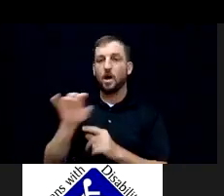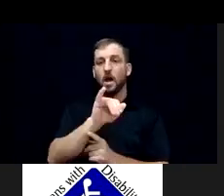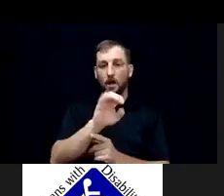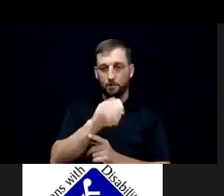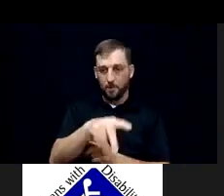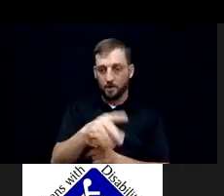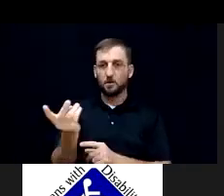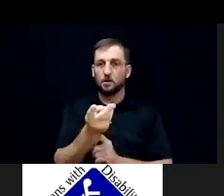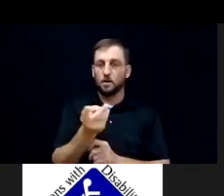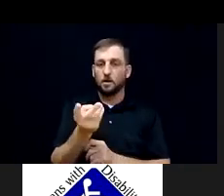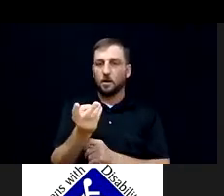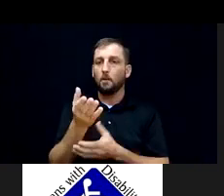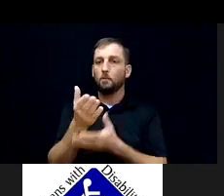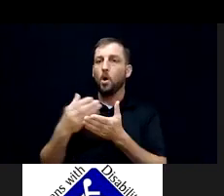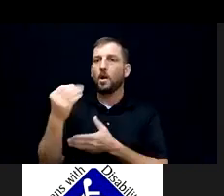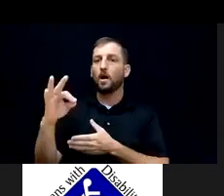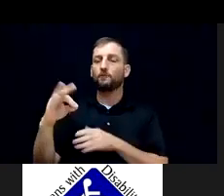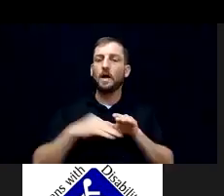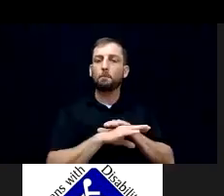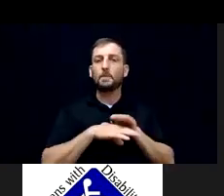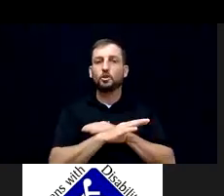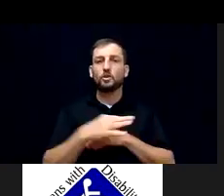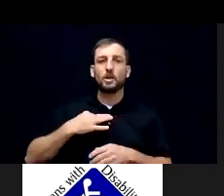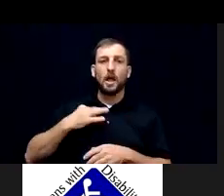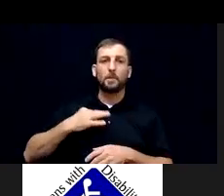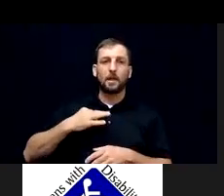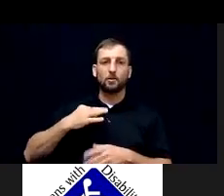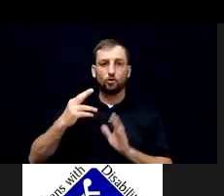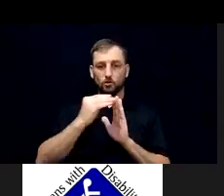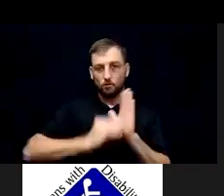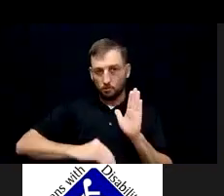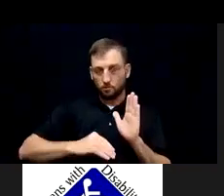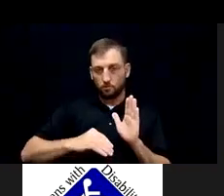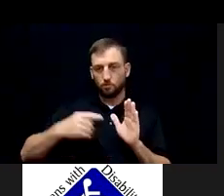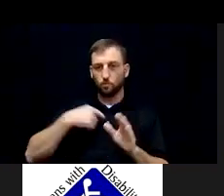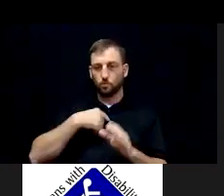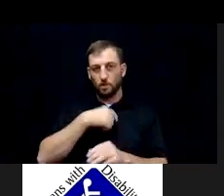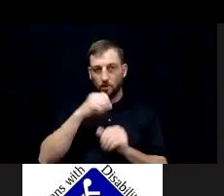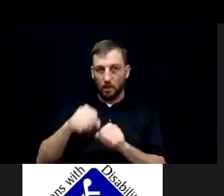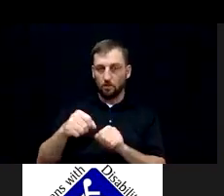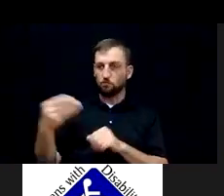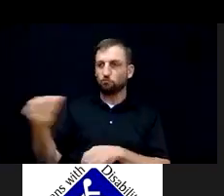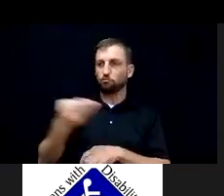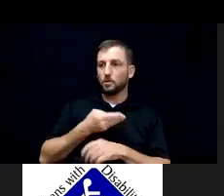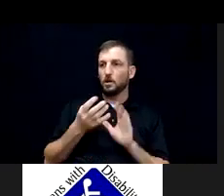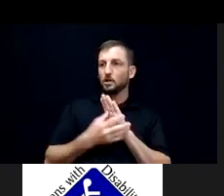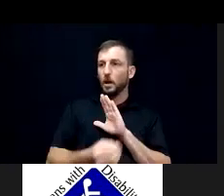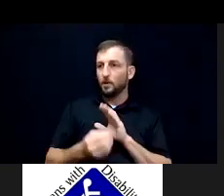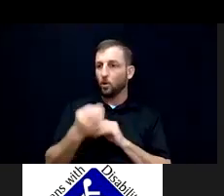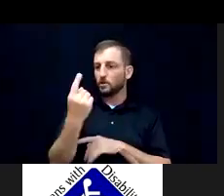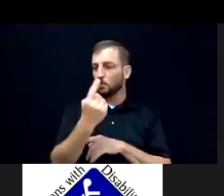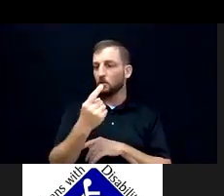admissions application. So, we can use a copy or something like that. So there's no additional charge.